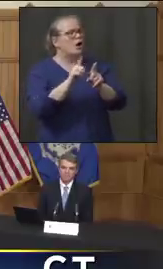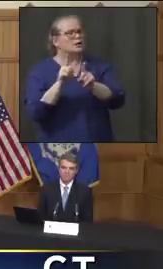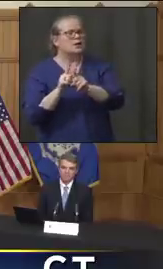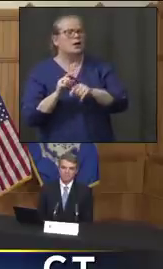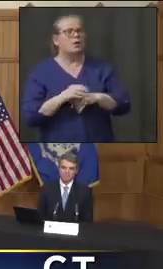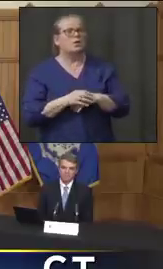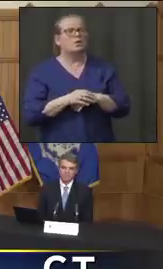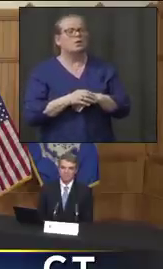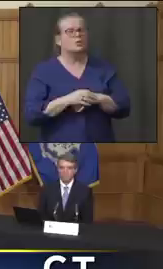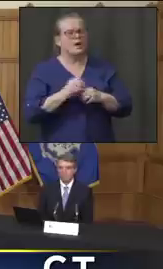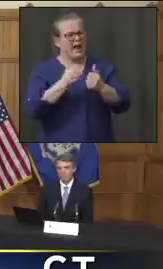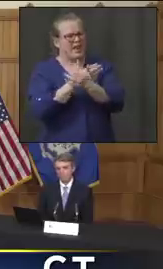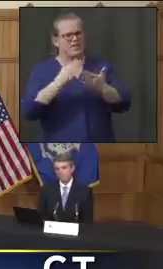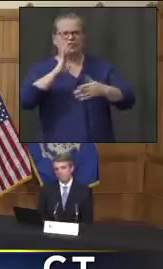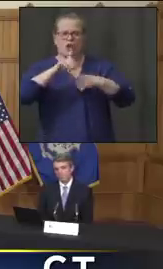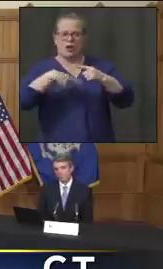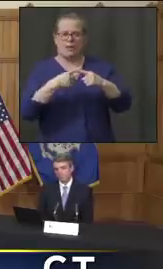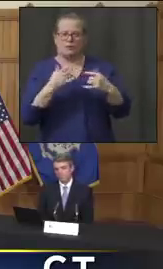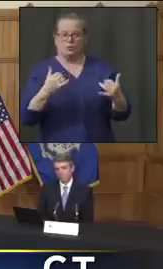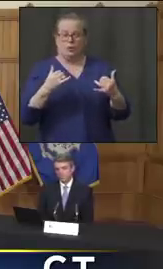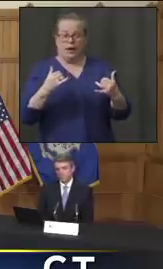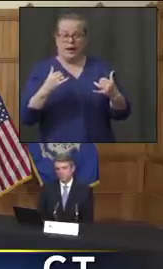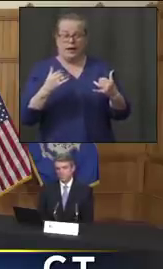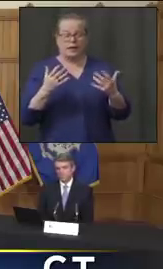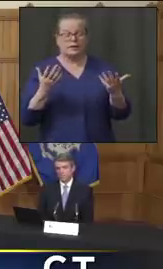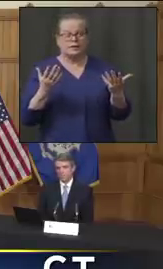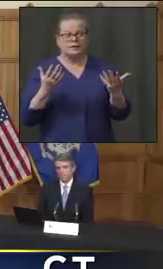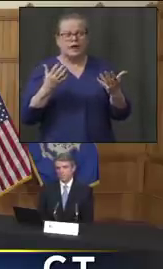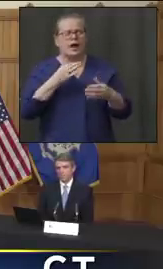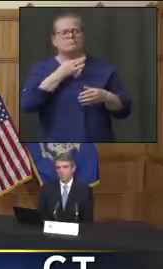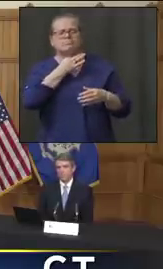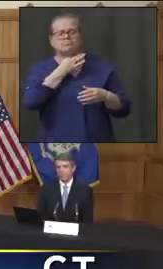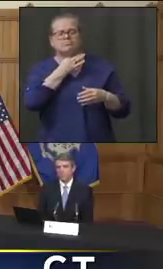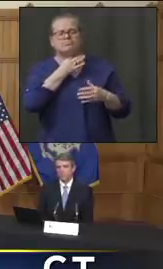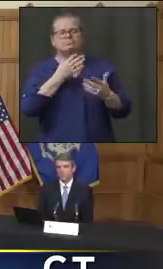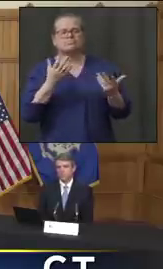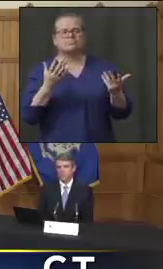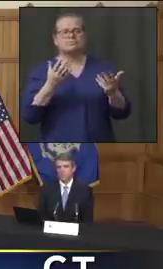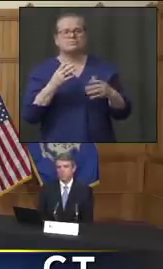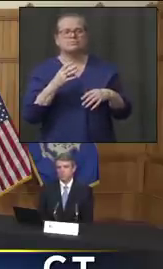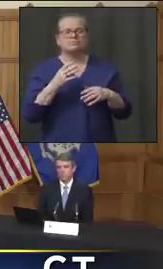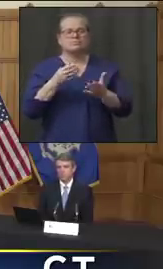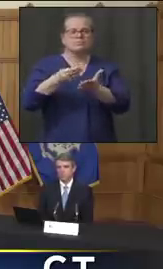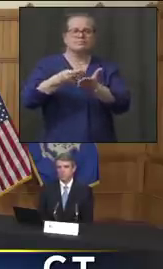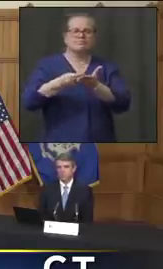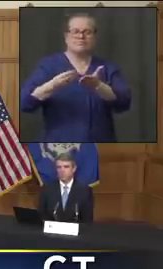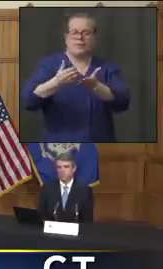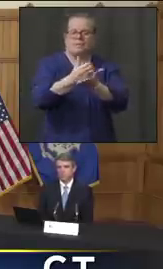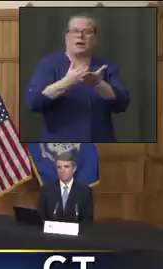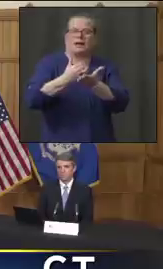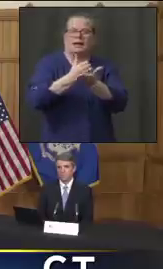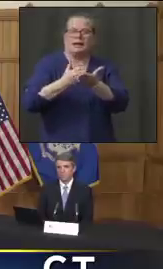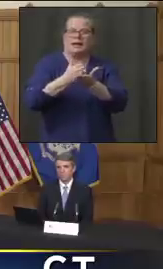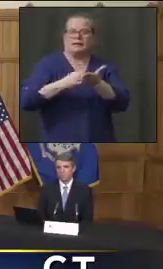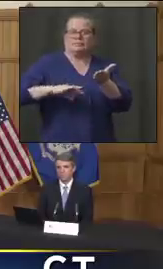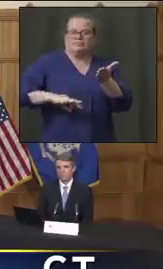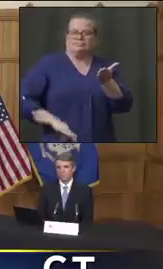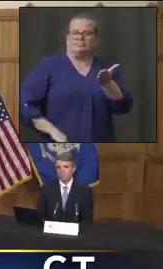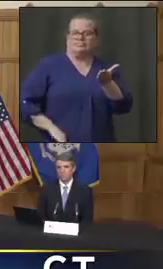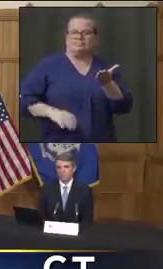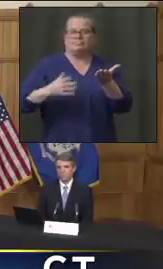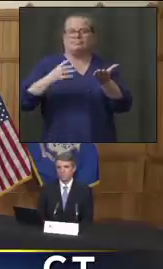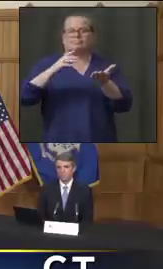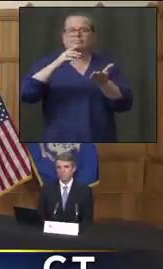you're talking about here today, the consensus revenue estimates are out today, and the tax collections are